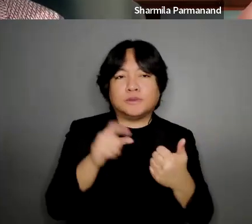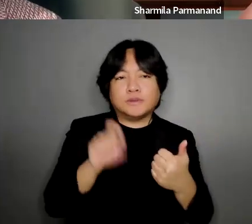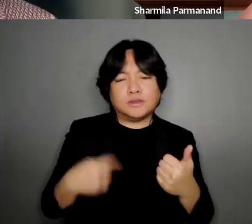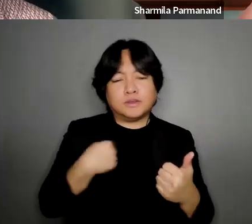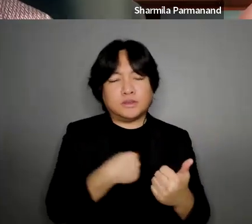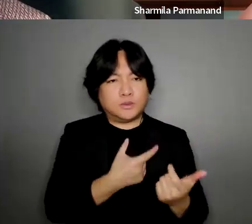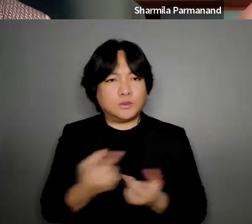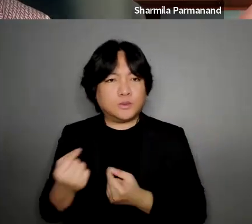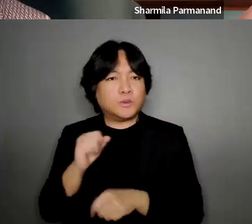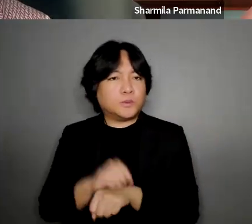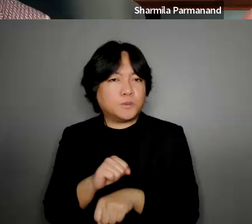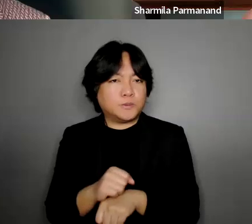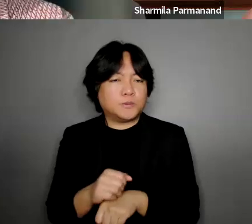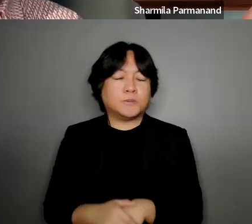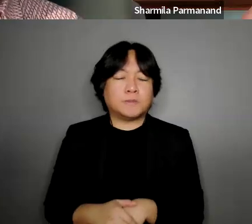homework.